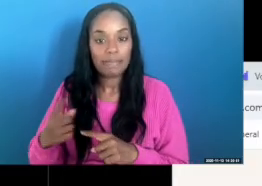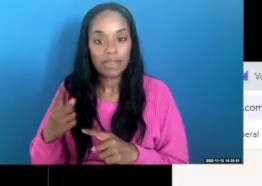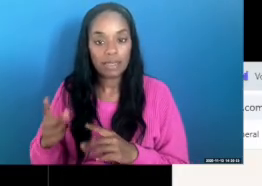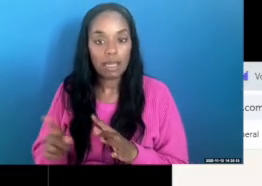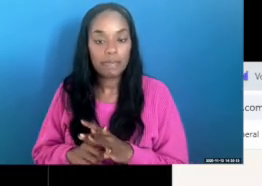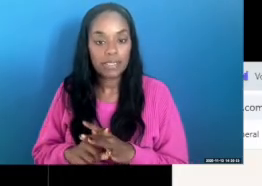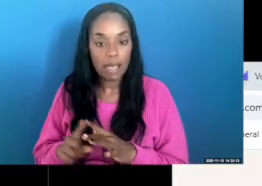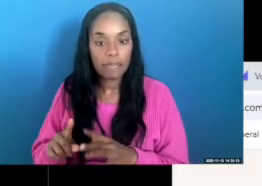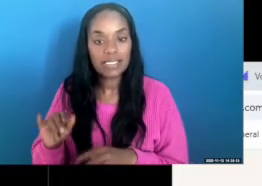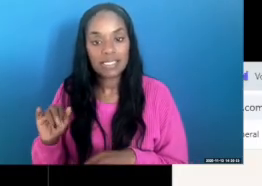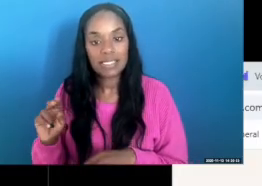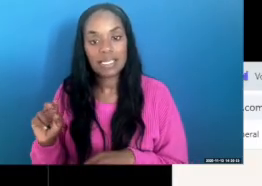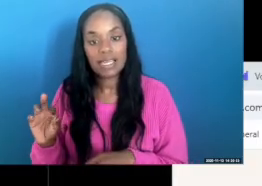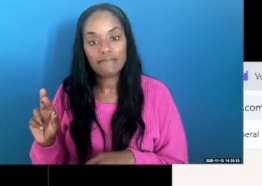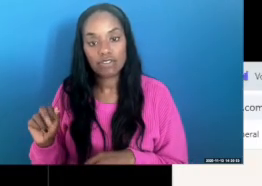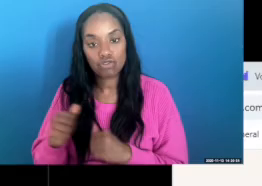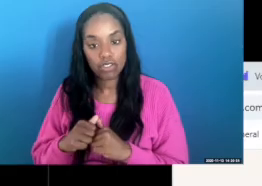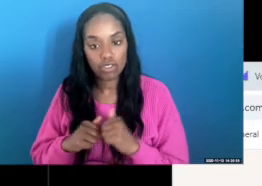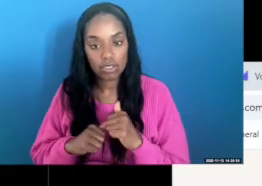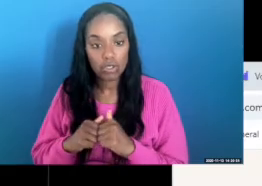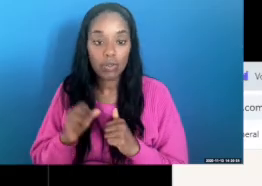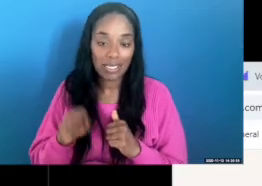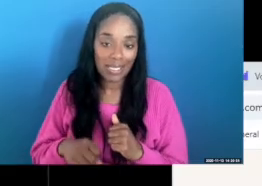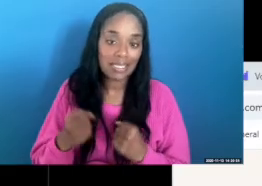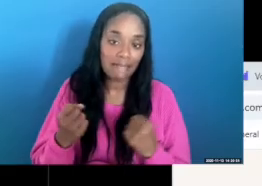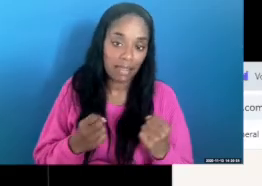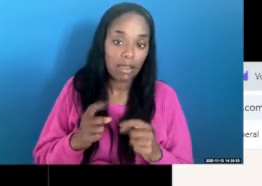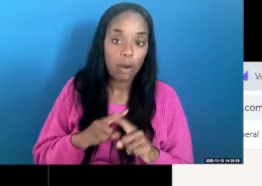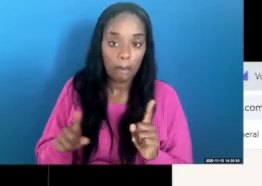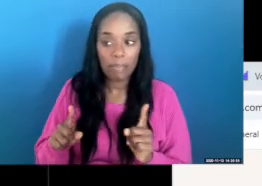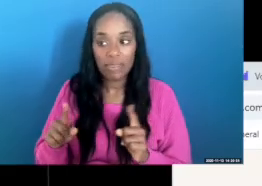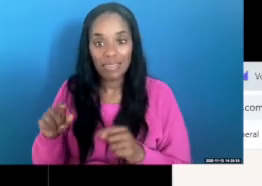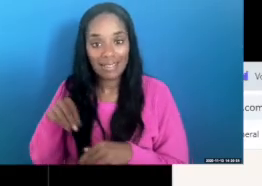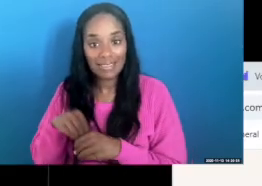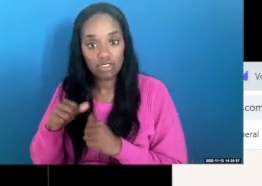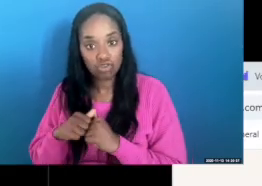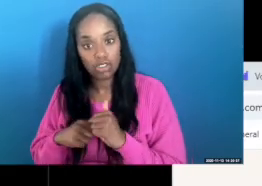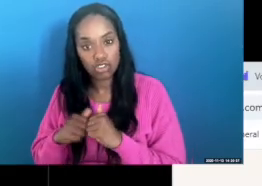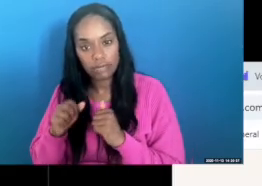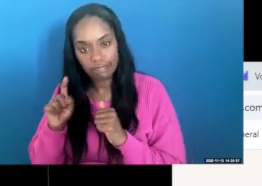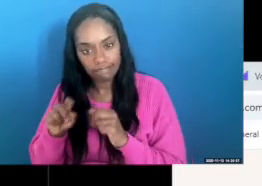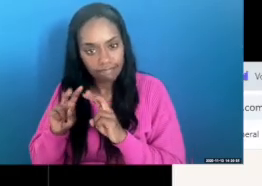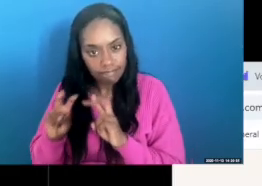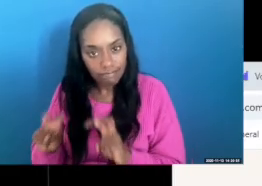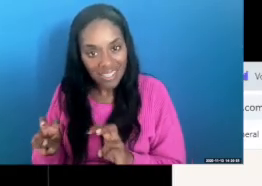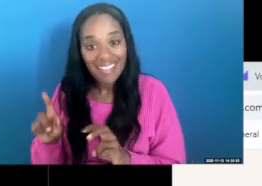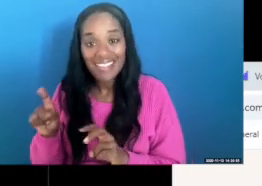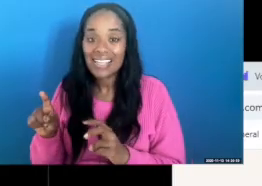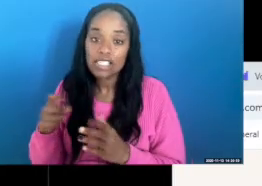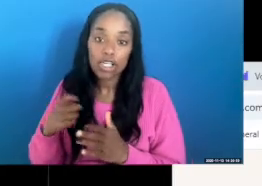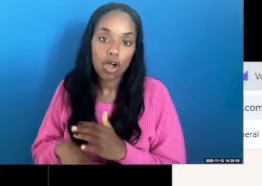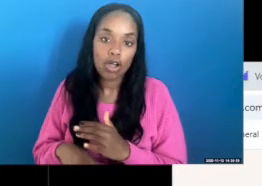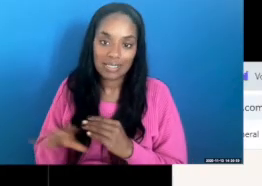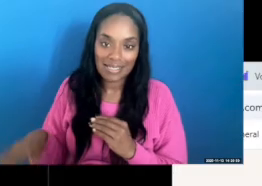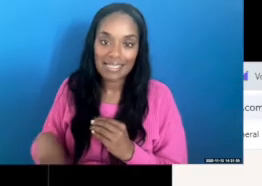which makes the HVIP program so great. But when you look at reliability and dependability, one of the things that always comes up is the infrastructure